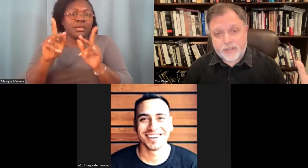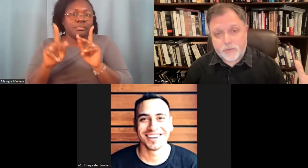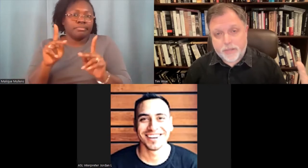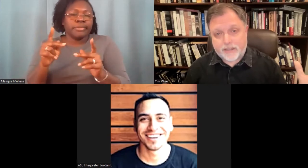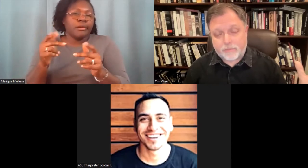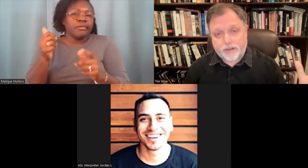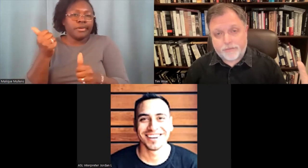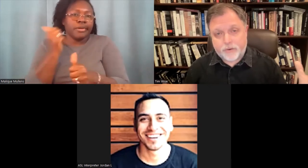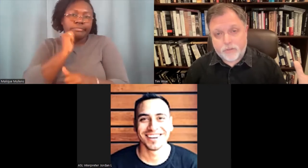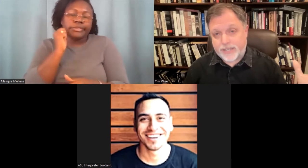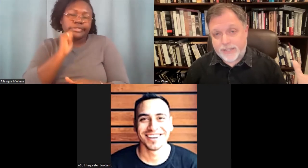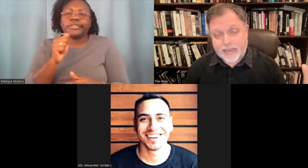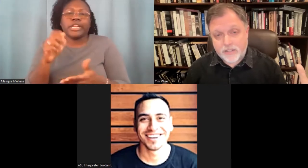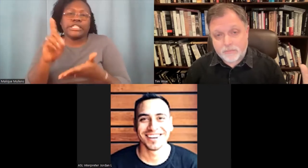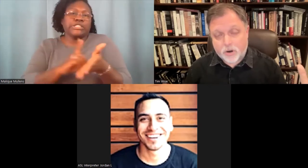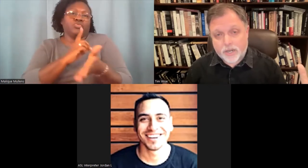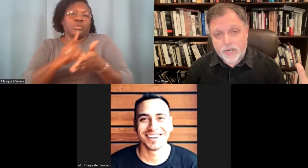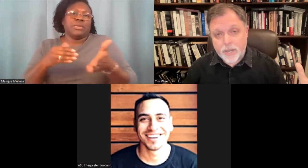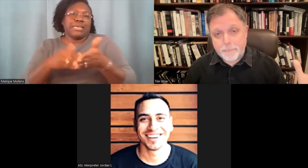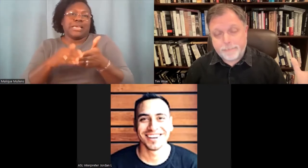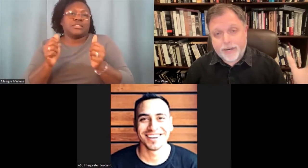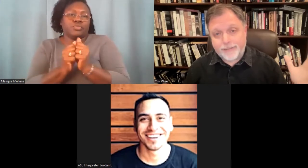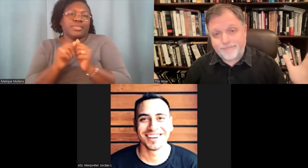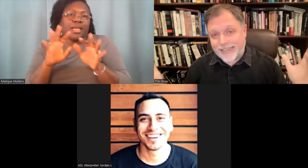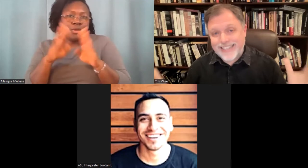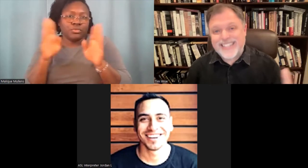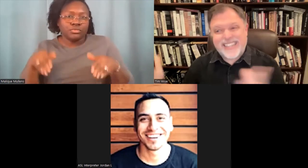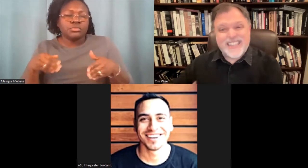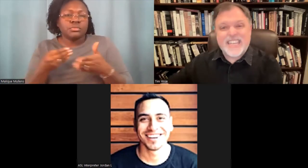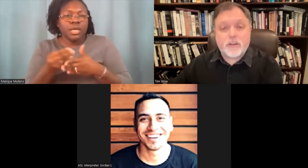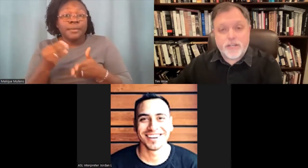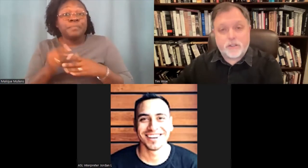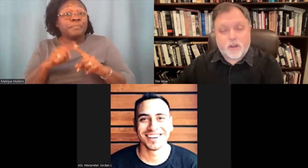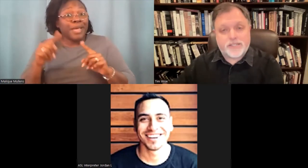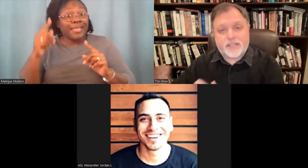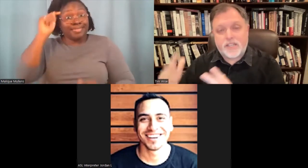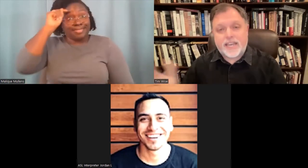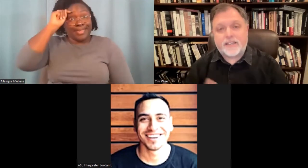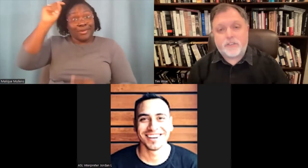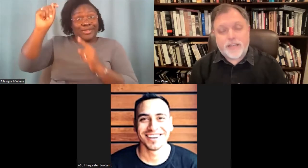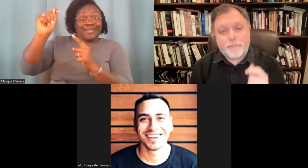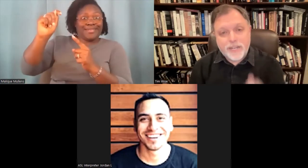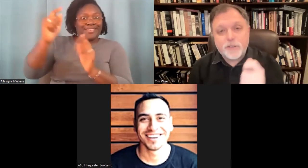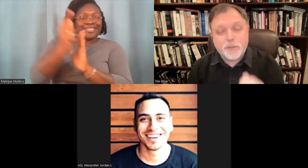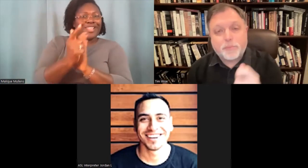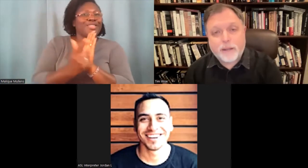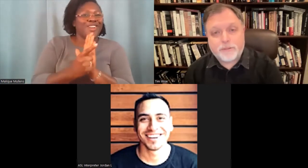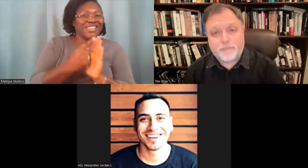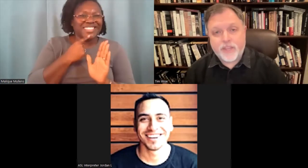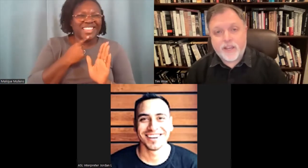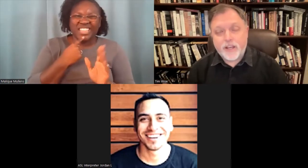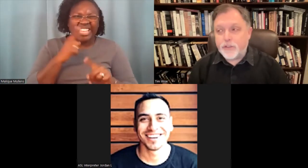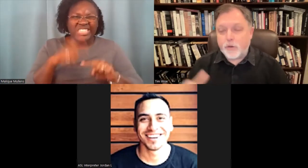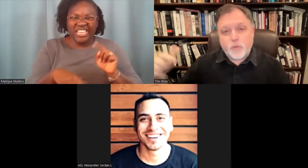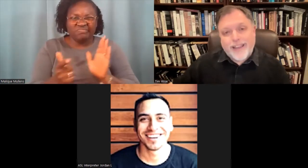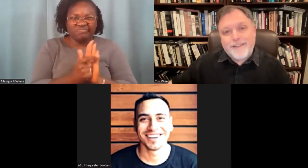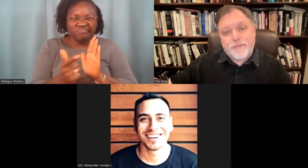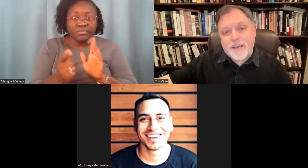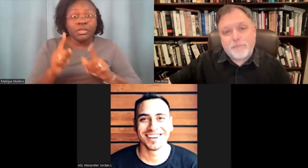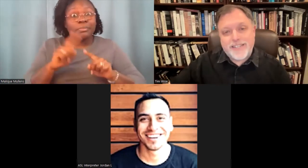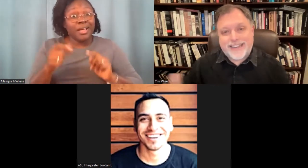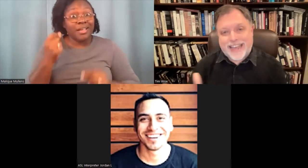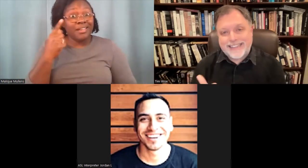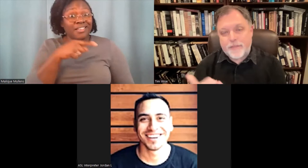discrimination against black and brown folks in the housing market. But at least in theory, the law said you can't do that. But here's the problem. Those